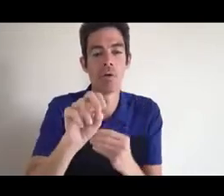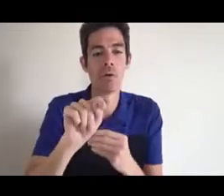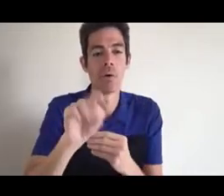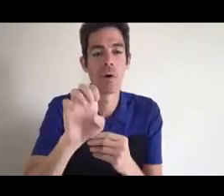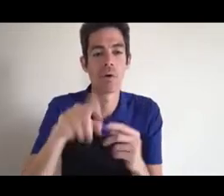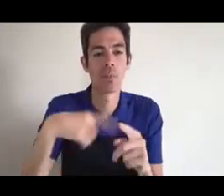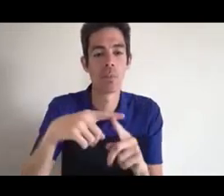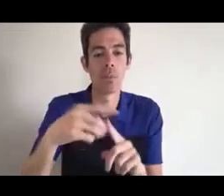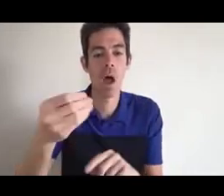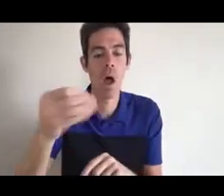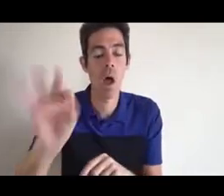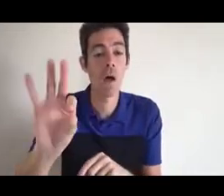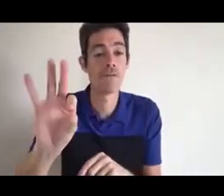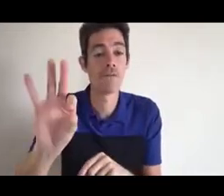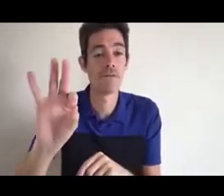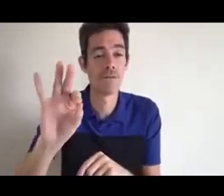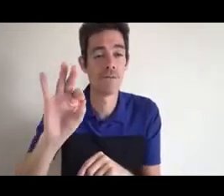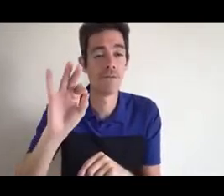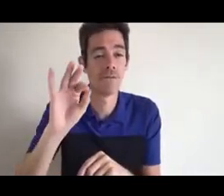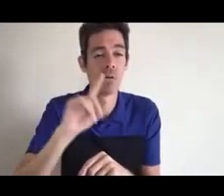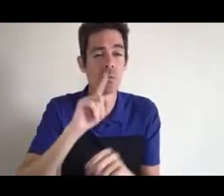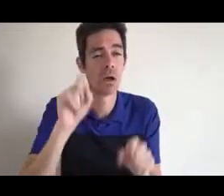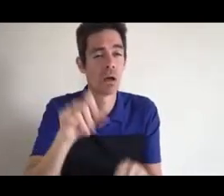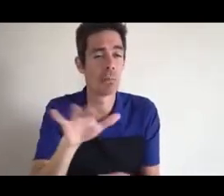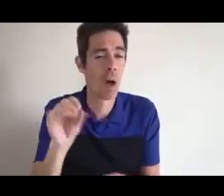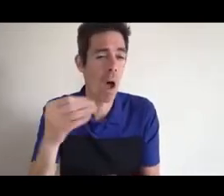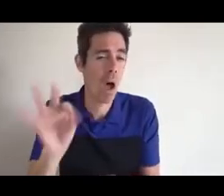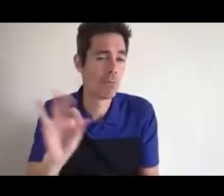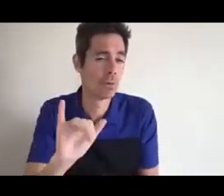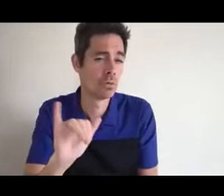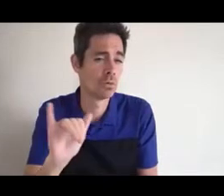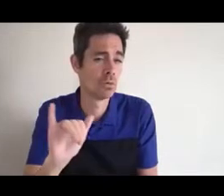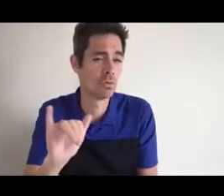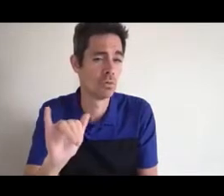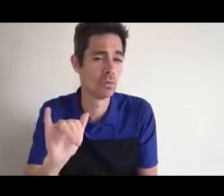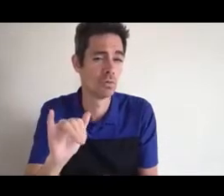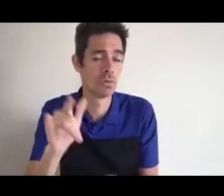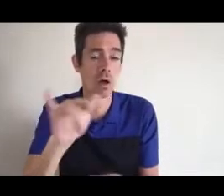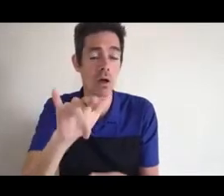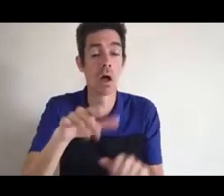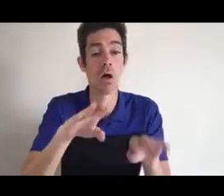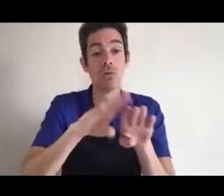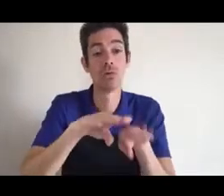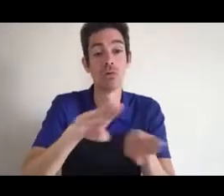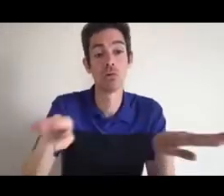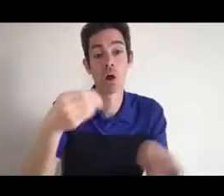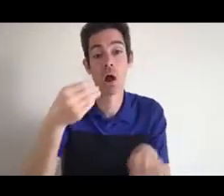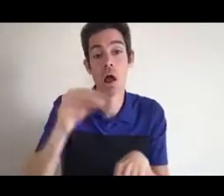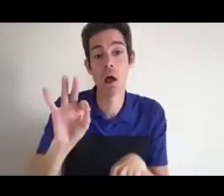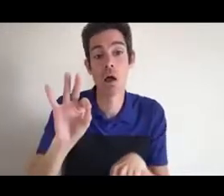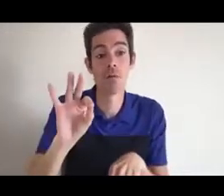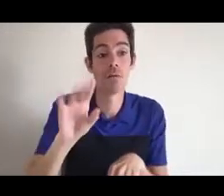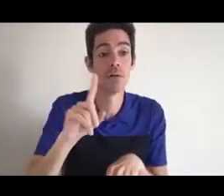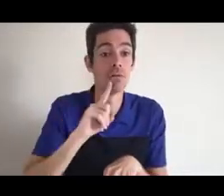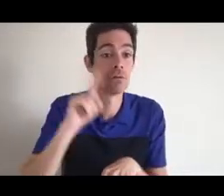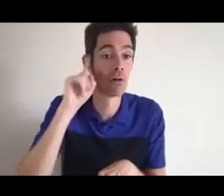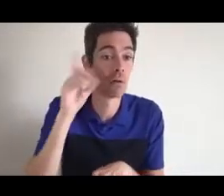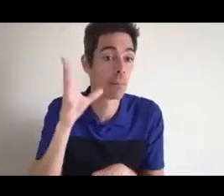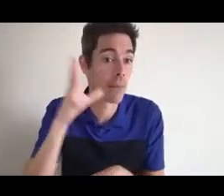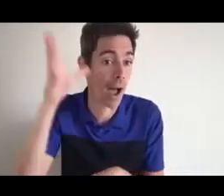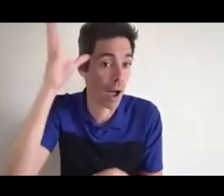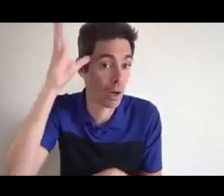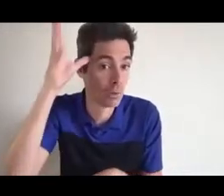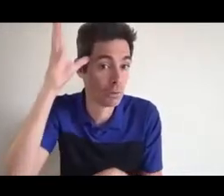Now, I did add a note about of. You can spell of as well.